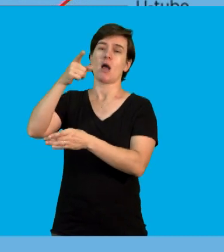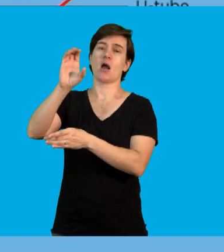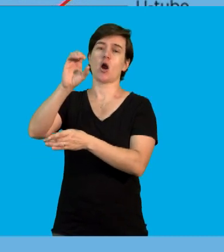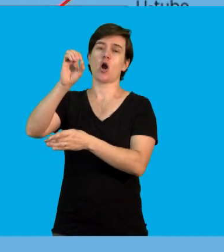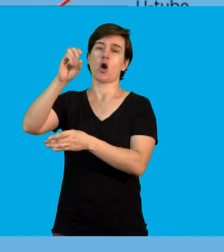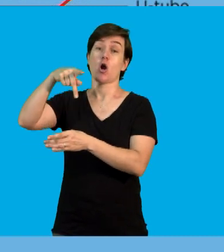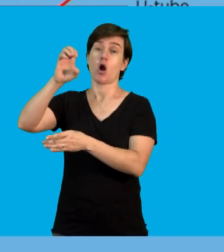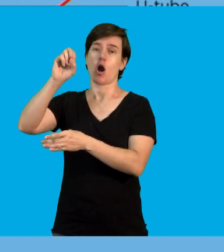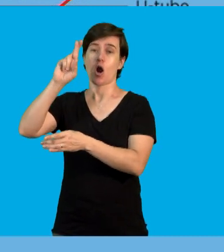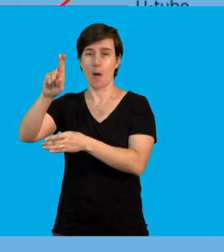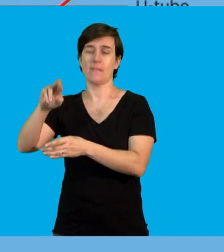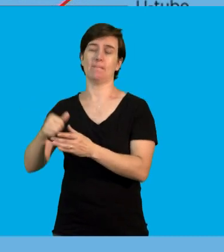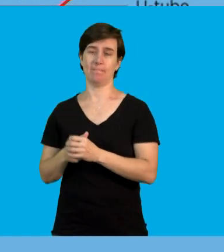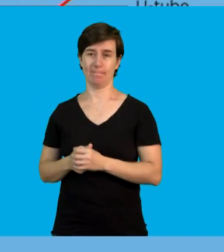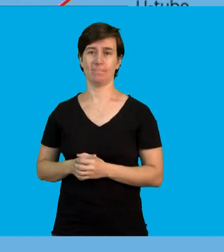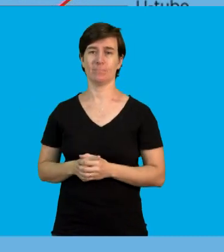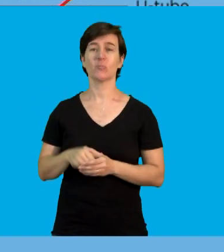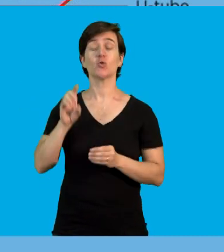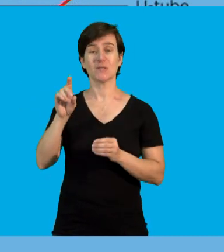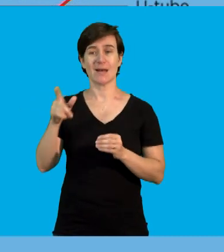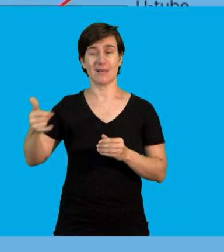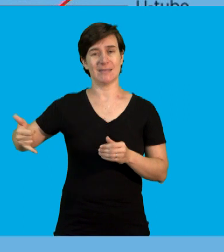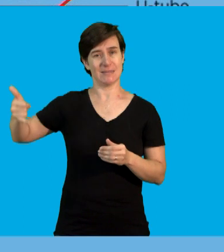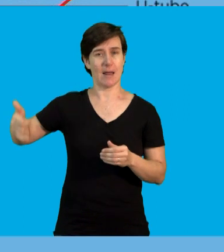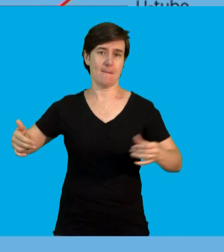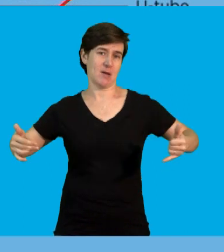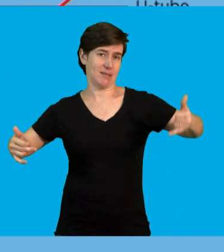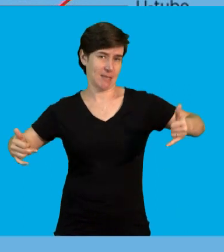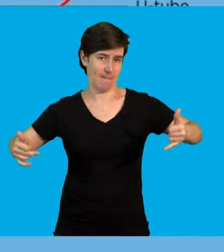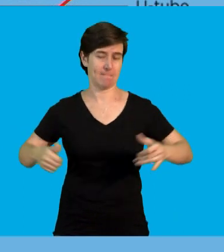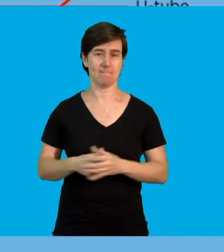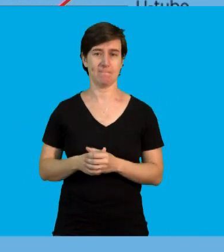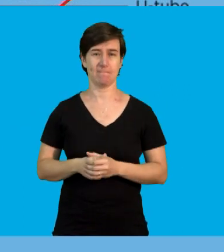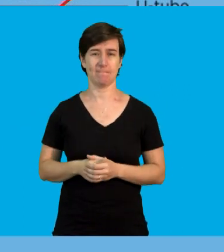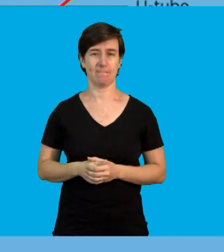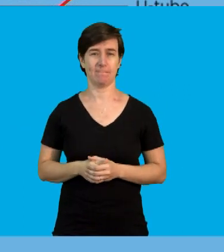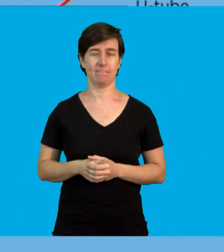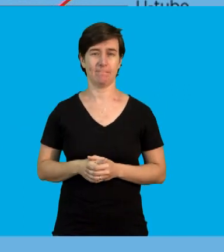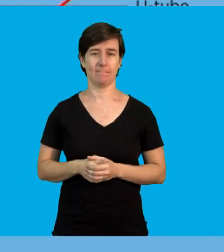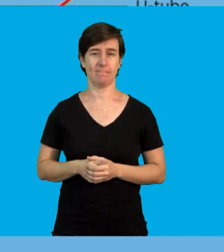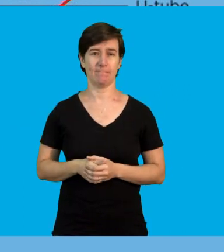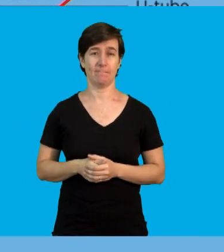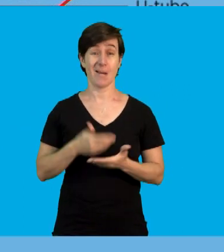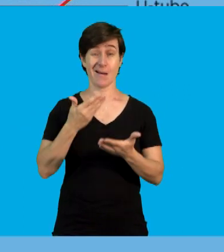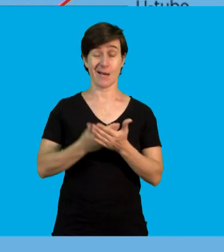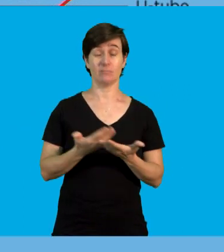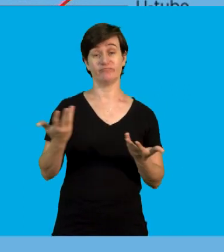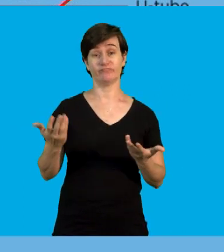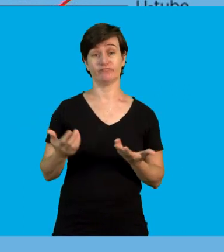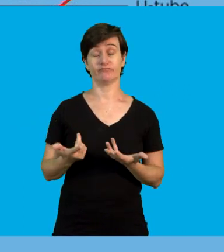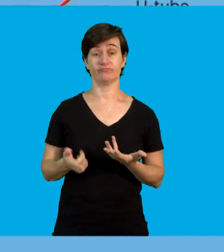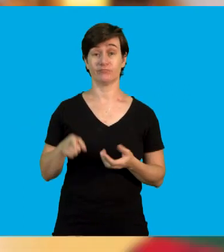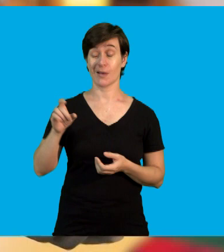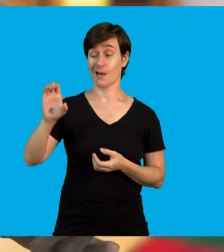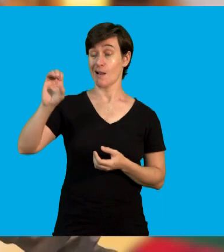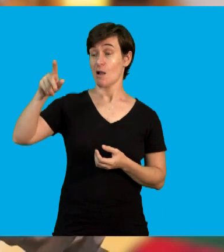see, there's a relationship between the solution and the electrode that it is dipped into. You will never find a situation where you have